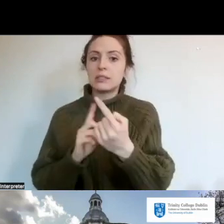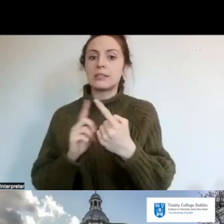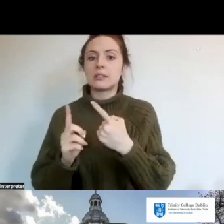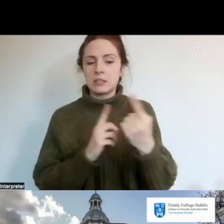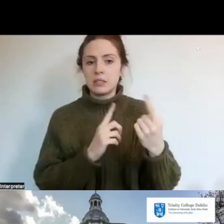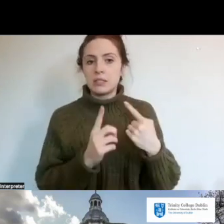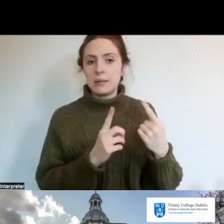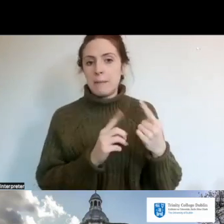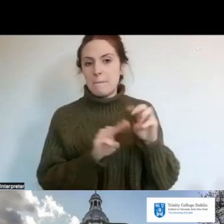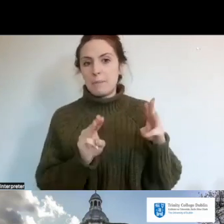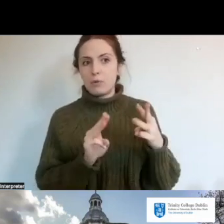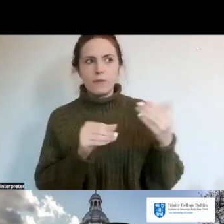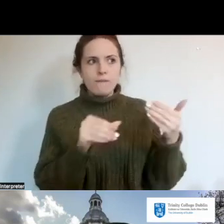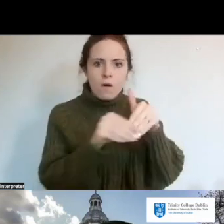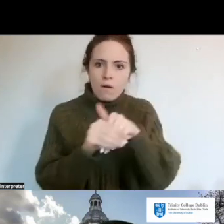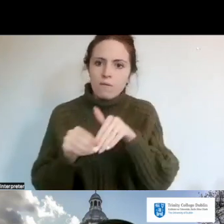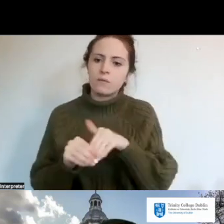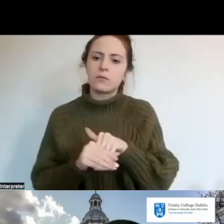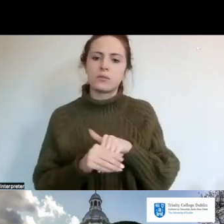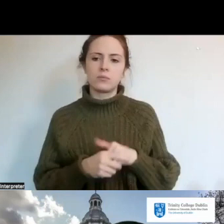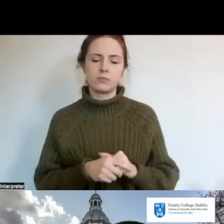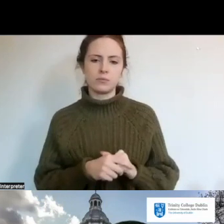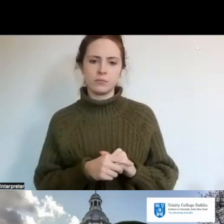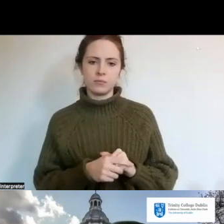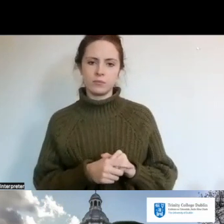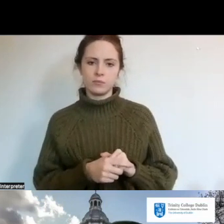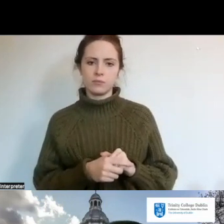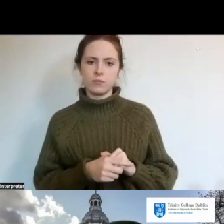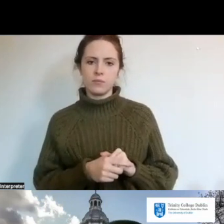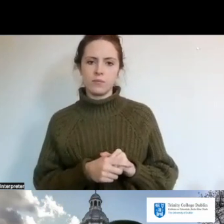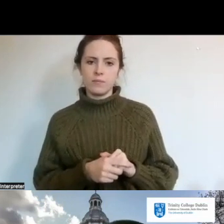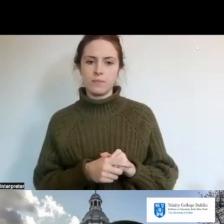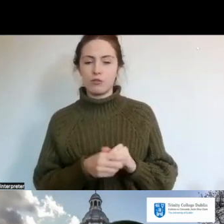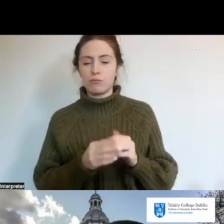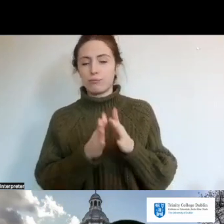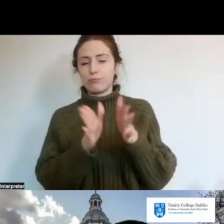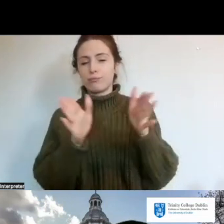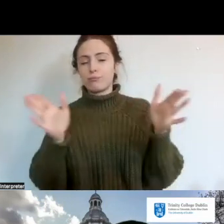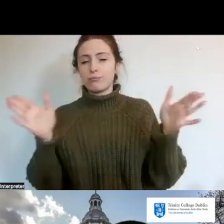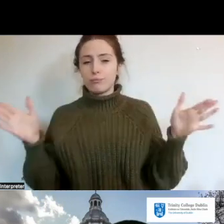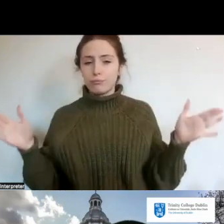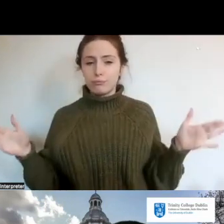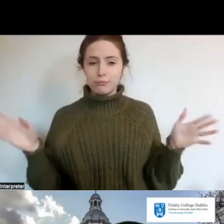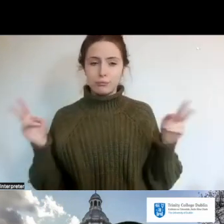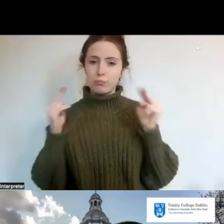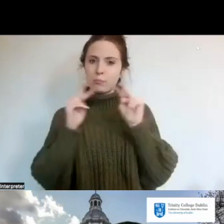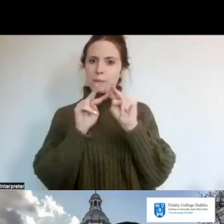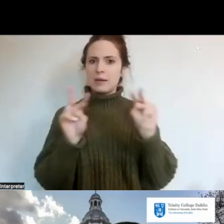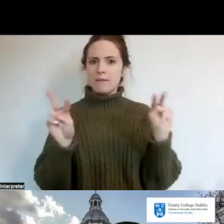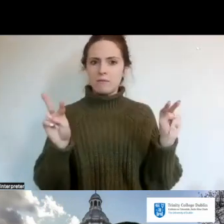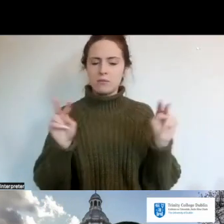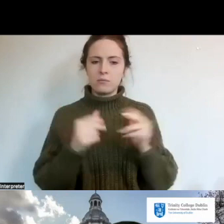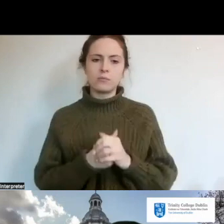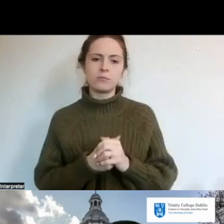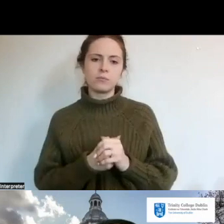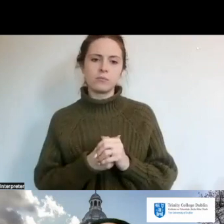interviews, and the surveys. So it's a broad range of perspectives coming into this.